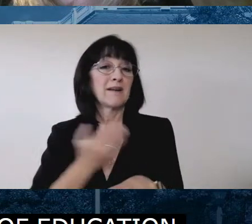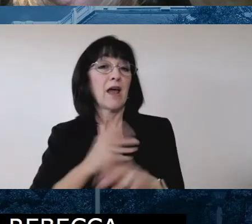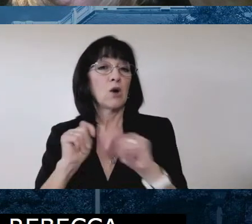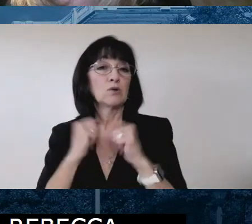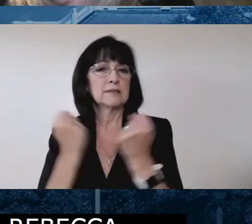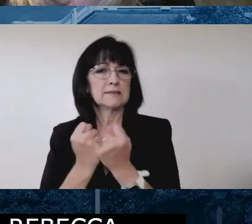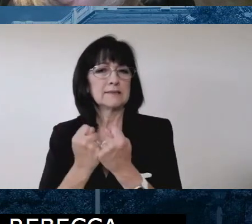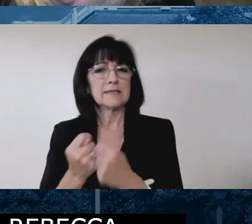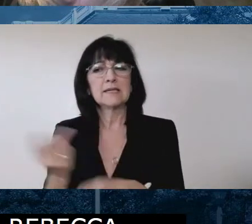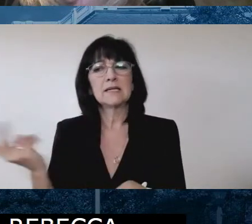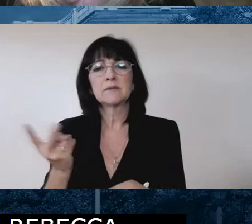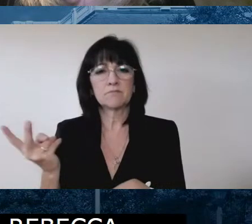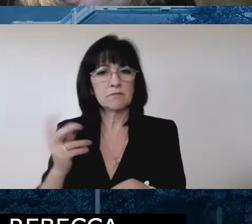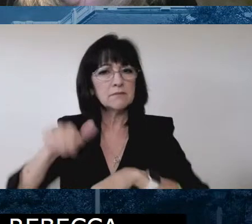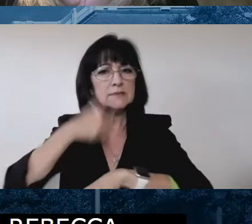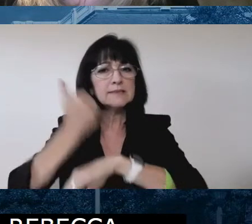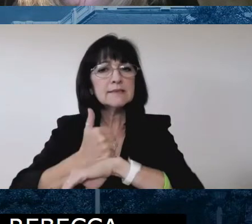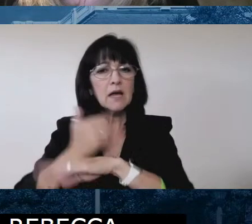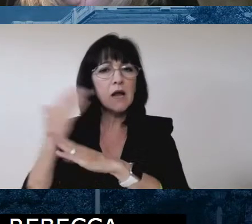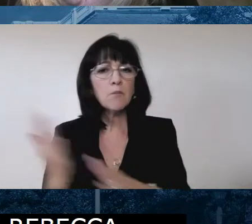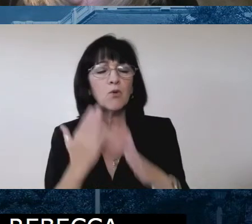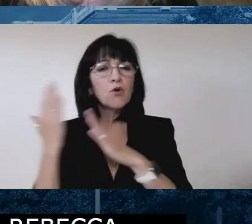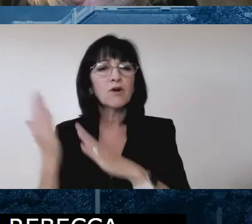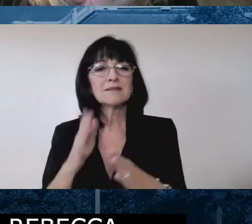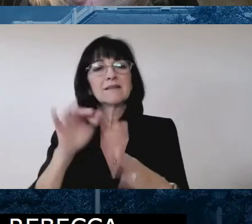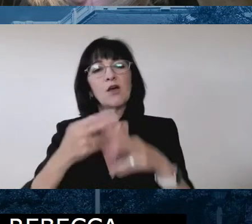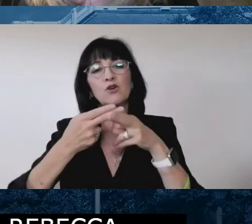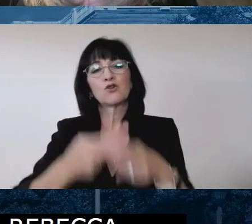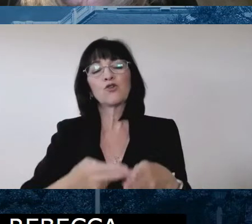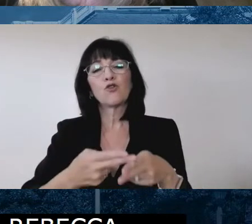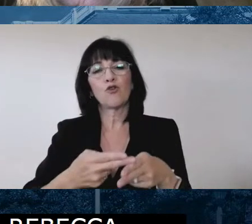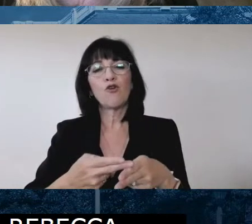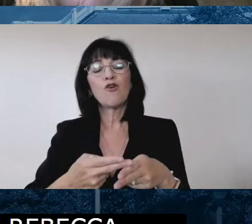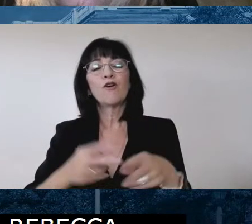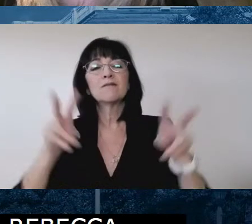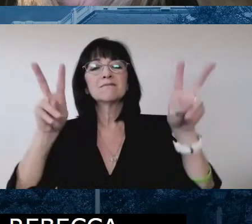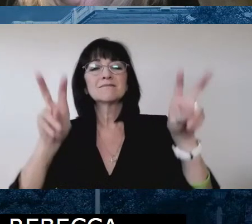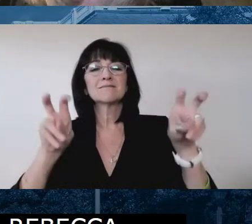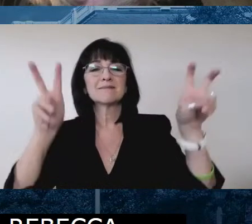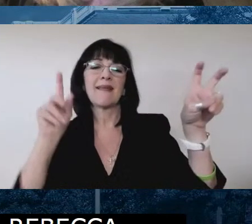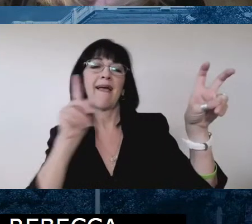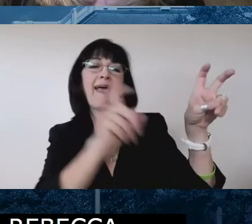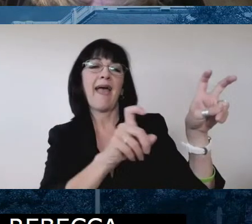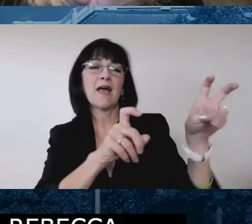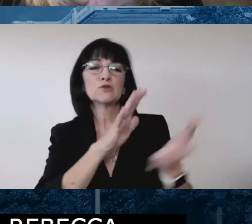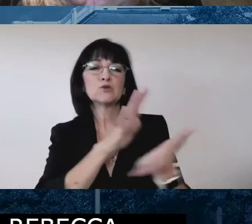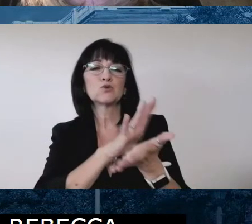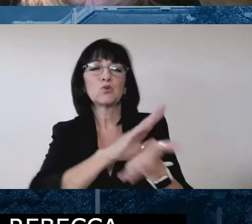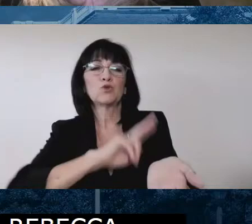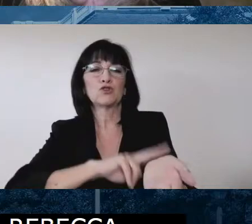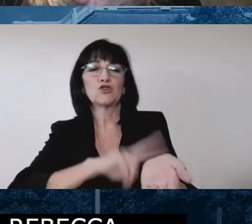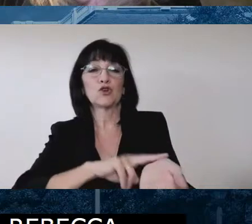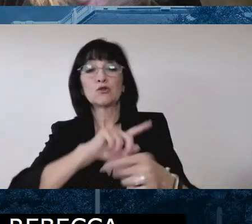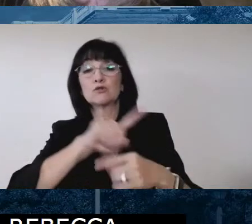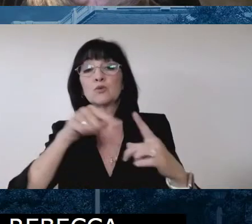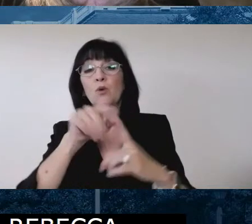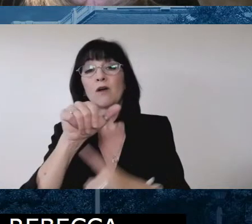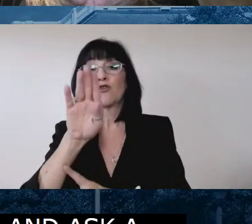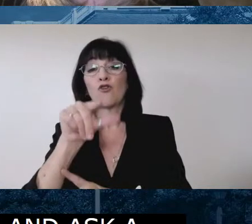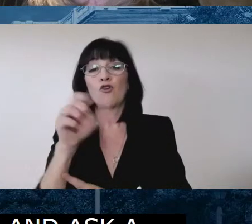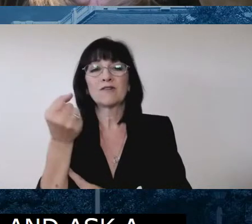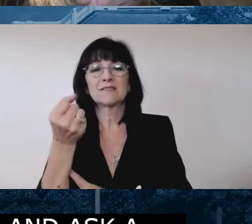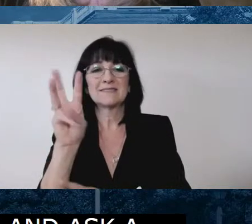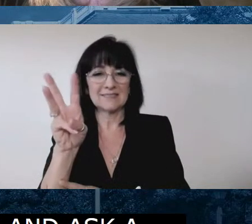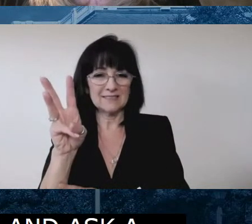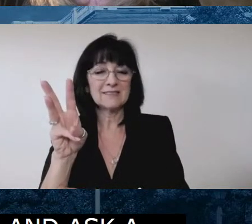Ask a Nurse Q&A session on August 16th. So for parents, members